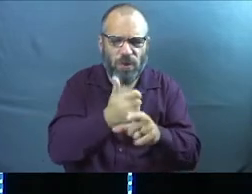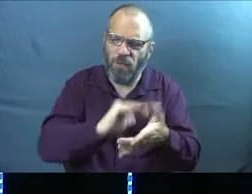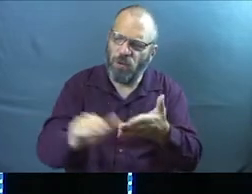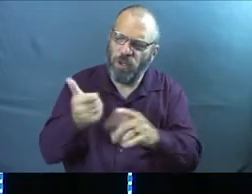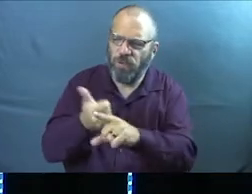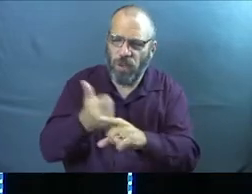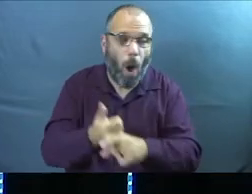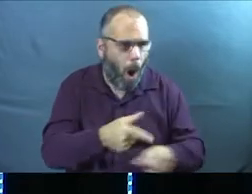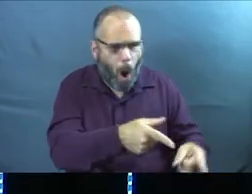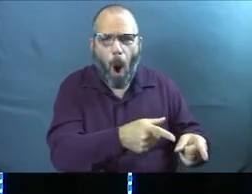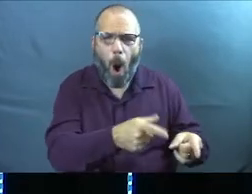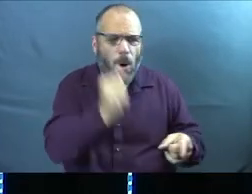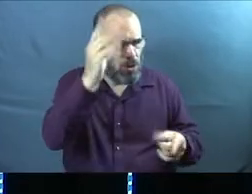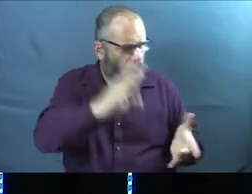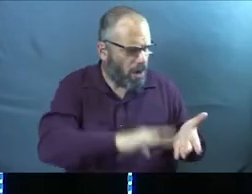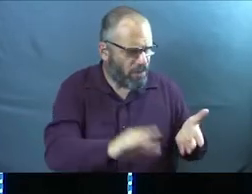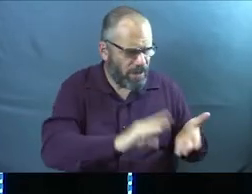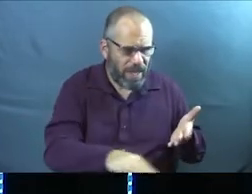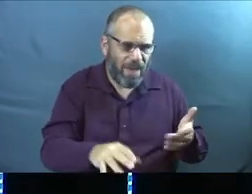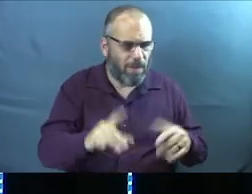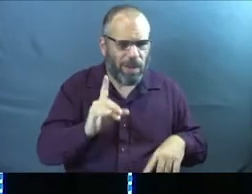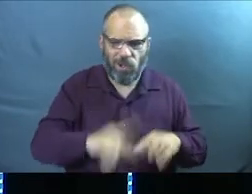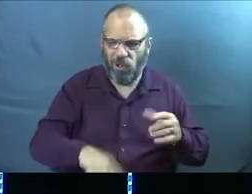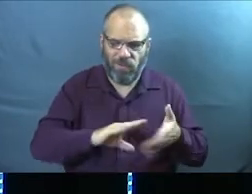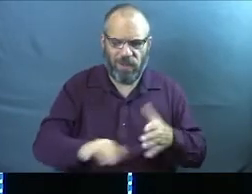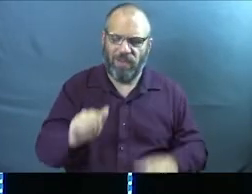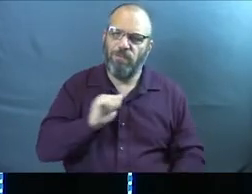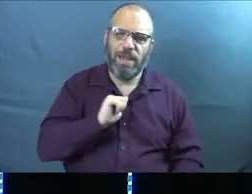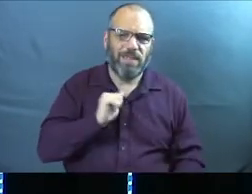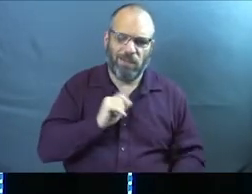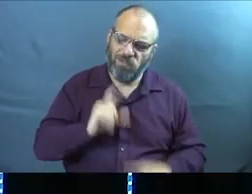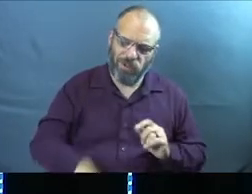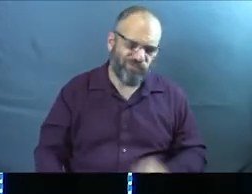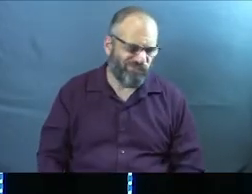Yeah, they forgave and God forgave, but I couldn't forgive myself.